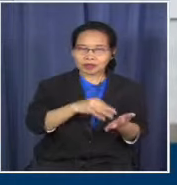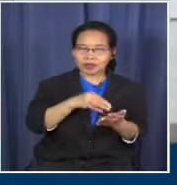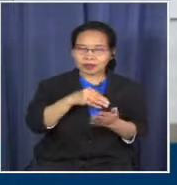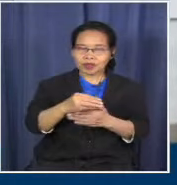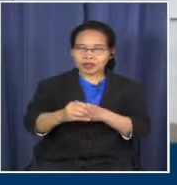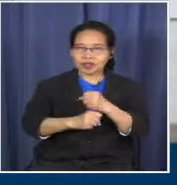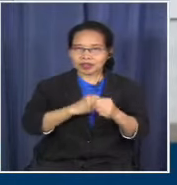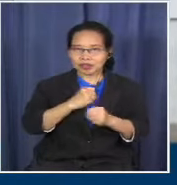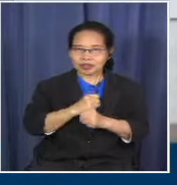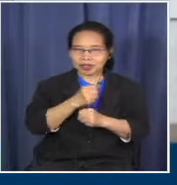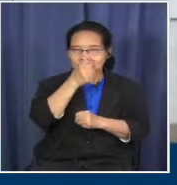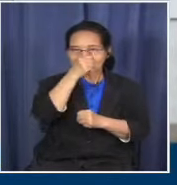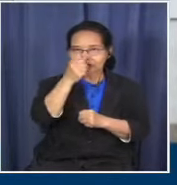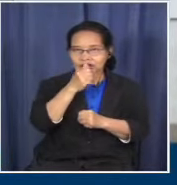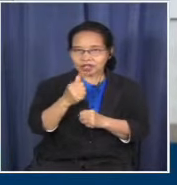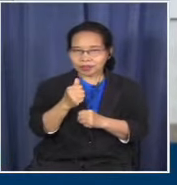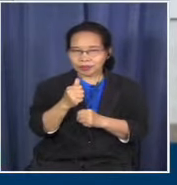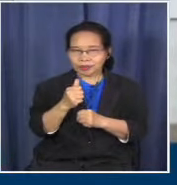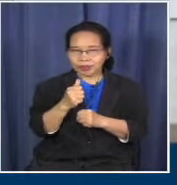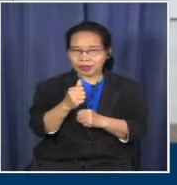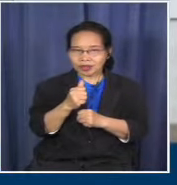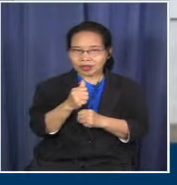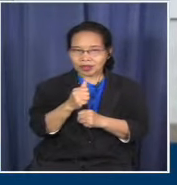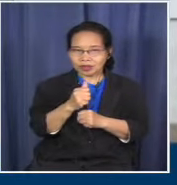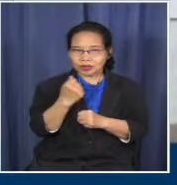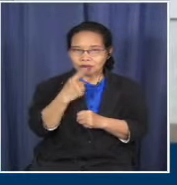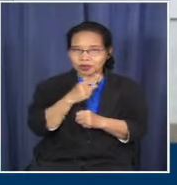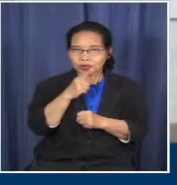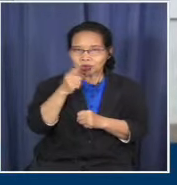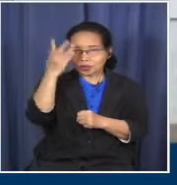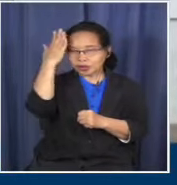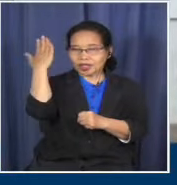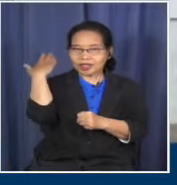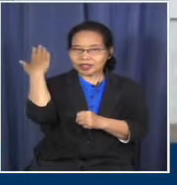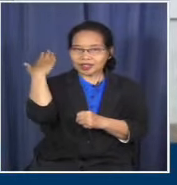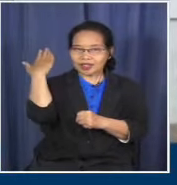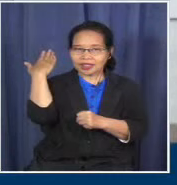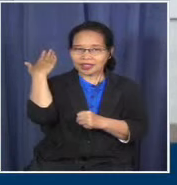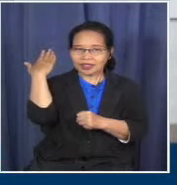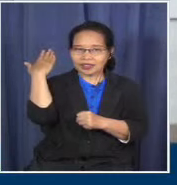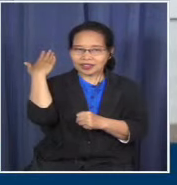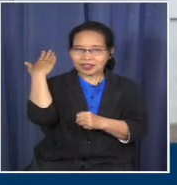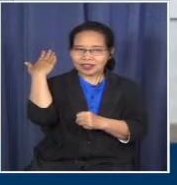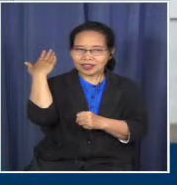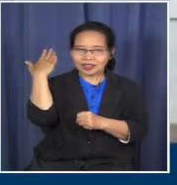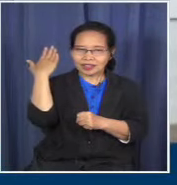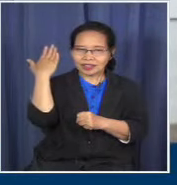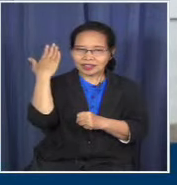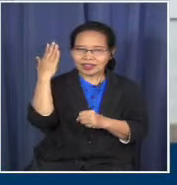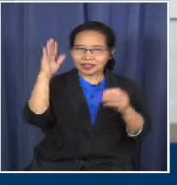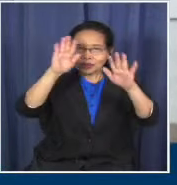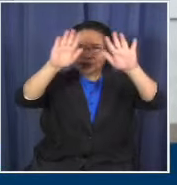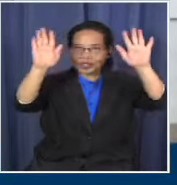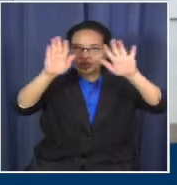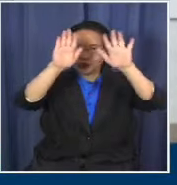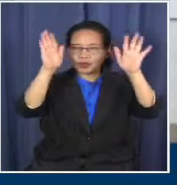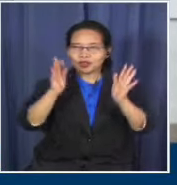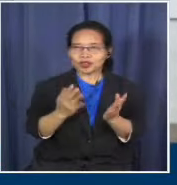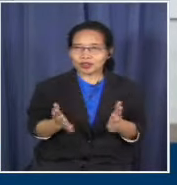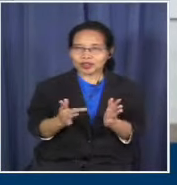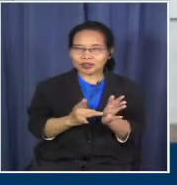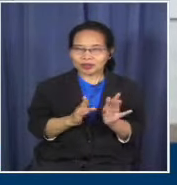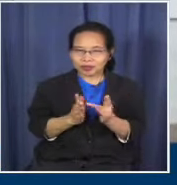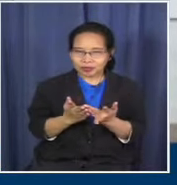Billion years of age? Sino nga nakakaalam noong araw? Who knew of those things in those